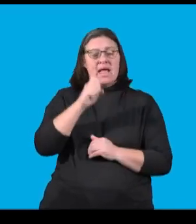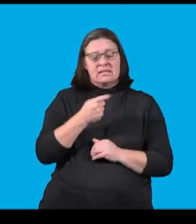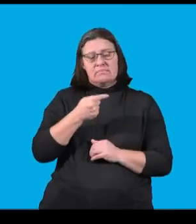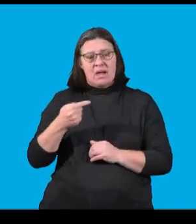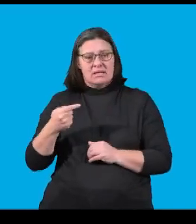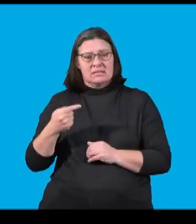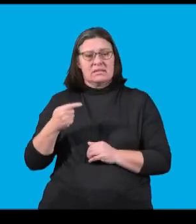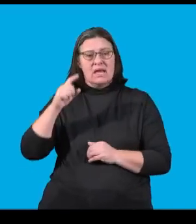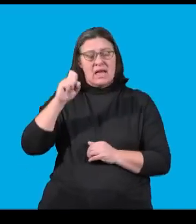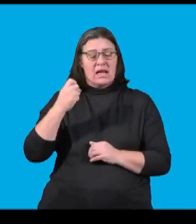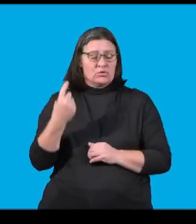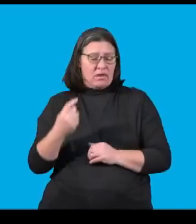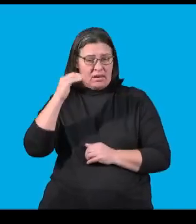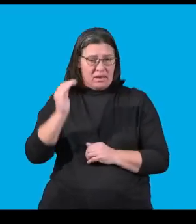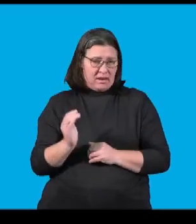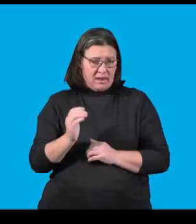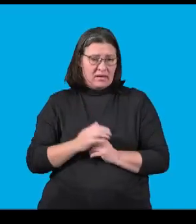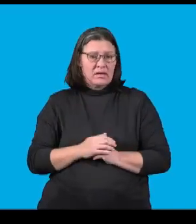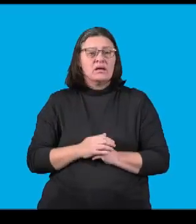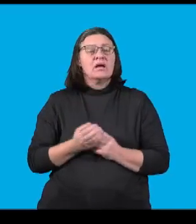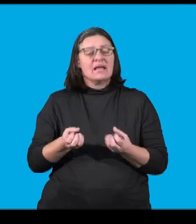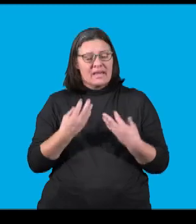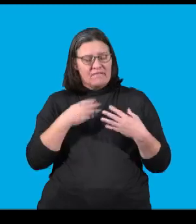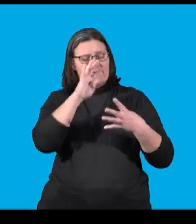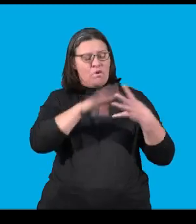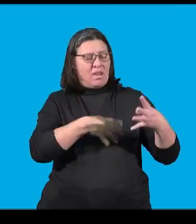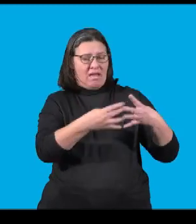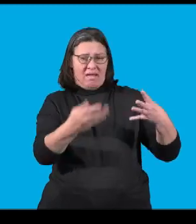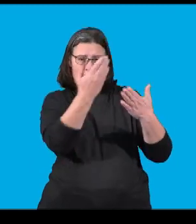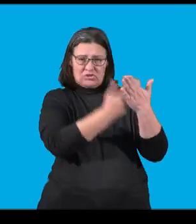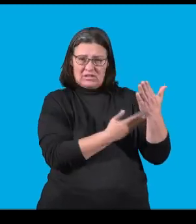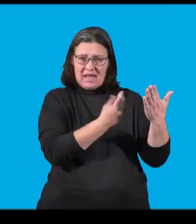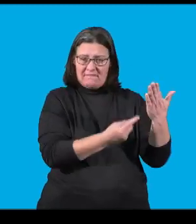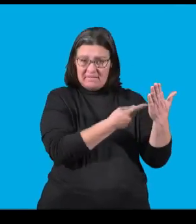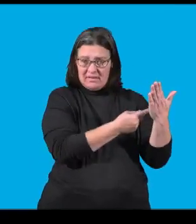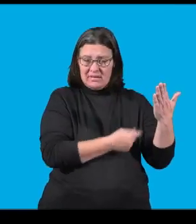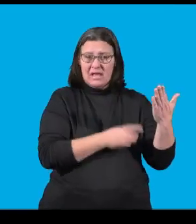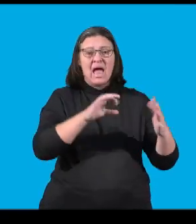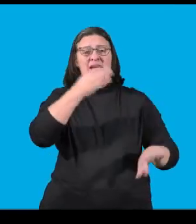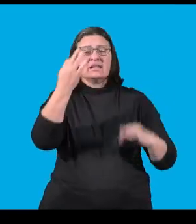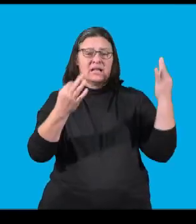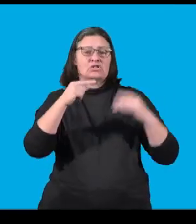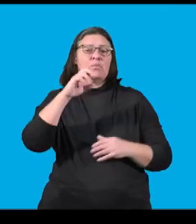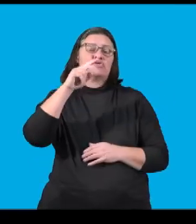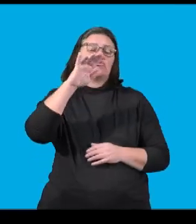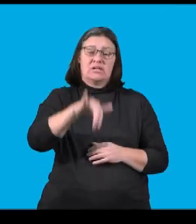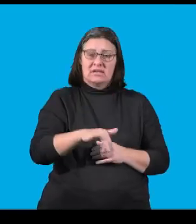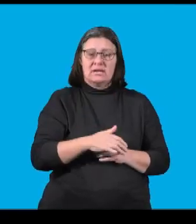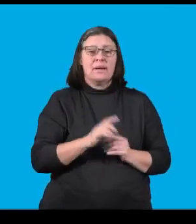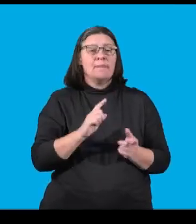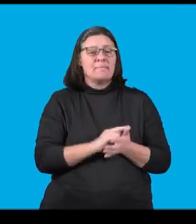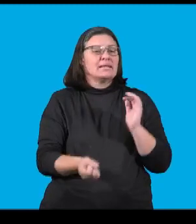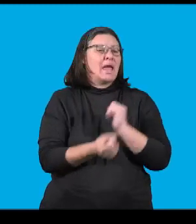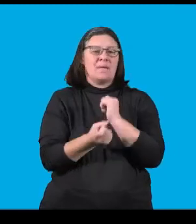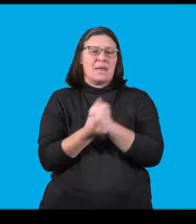x1 and y1 are your coordinates. This formula is given to you on your formula sheet. It sits in the analytical geometry section, but